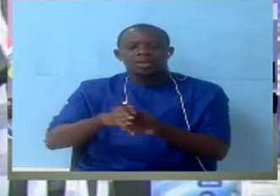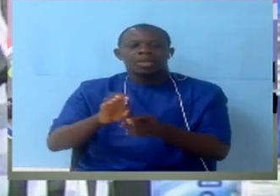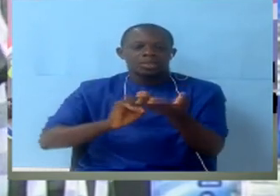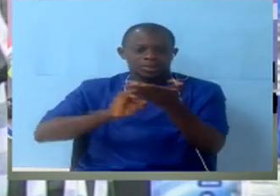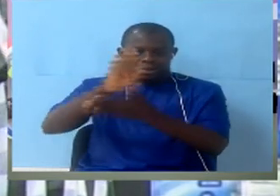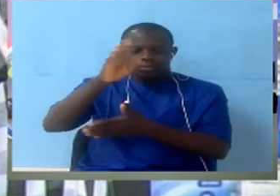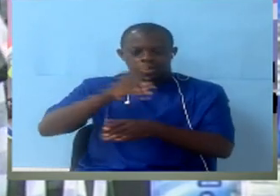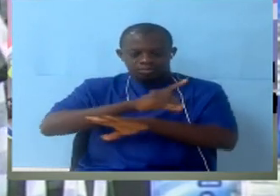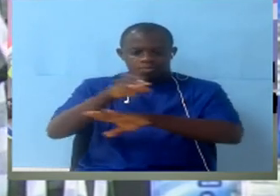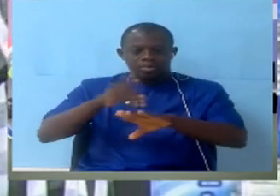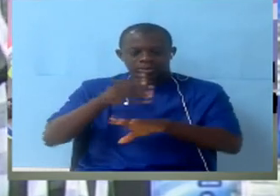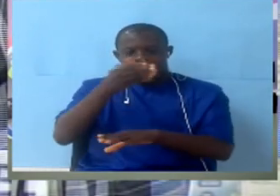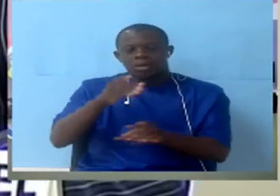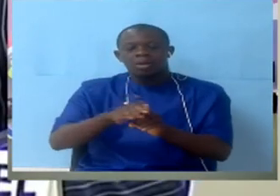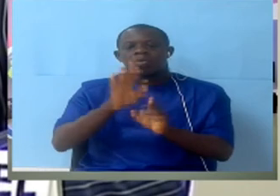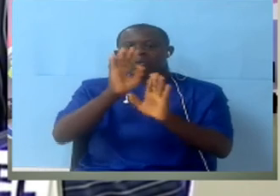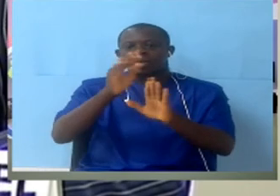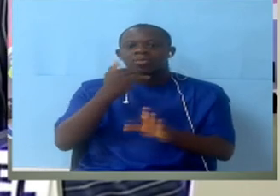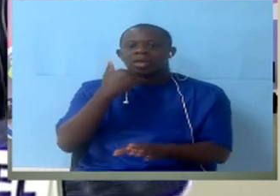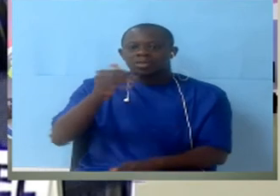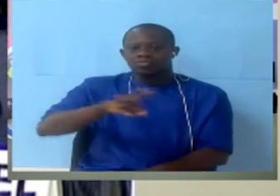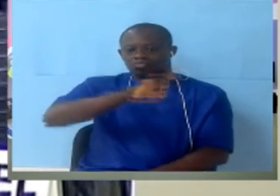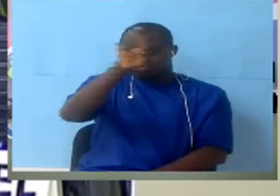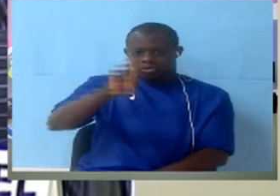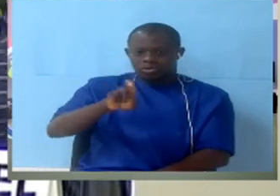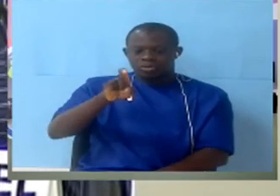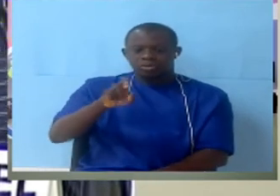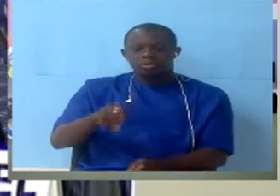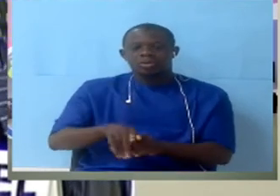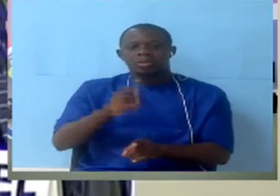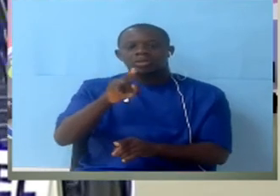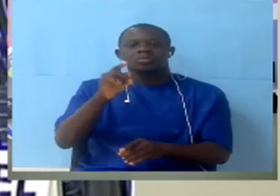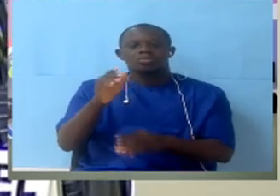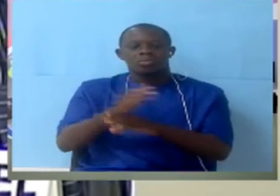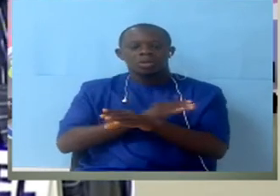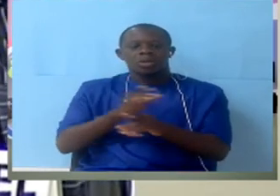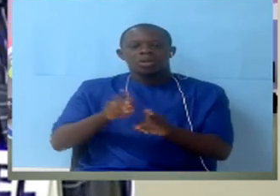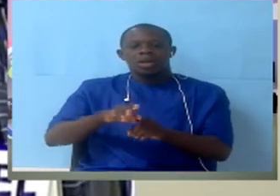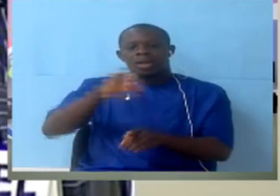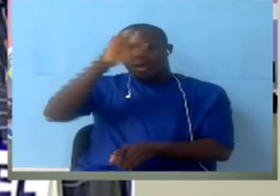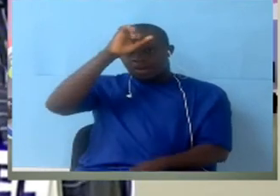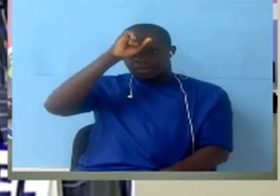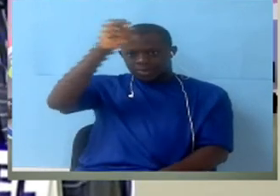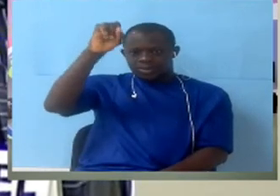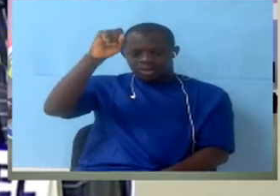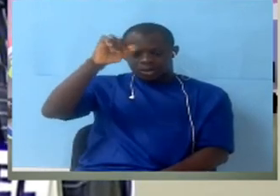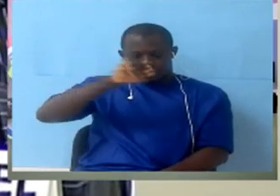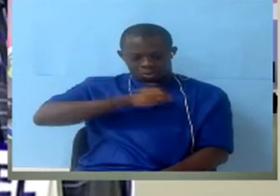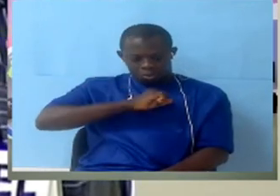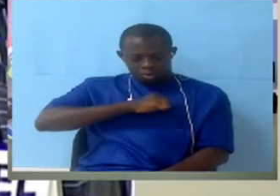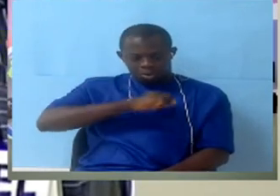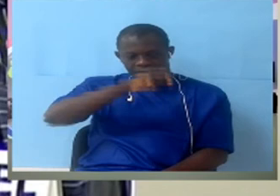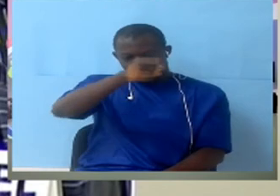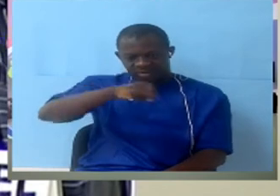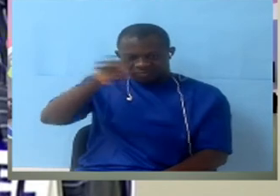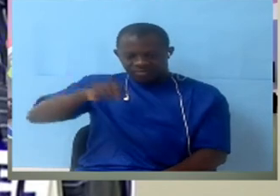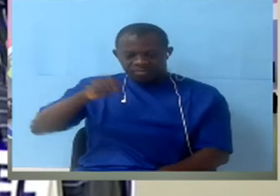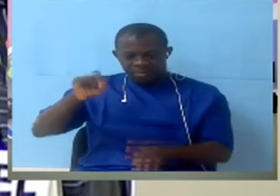me there. Okay, let me ask you. This was the president's farm, you said. Yes?